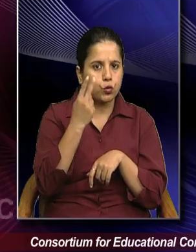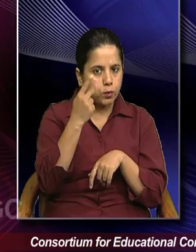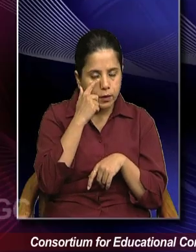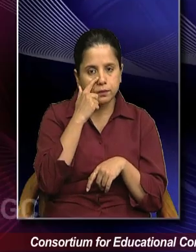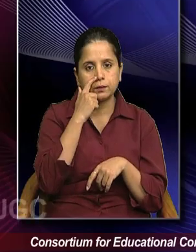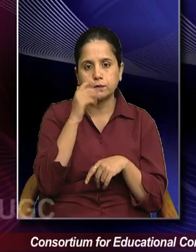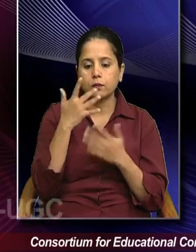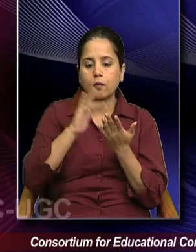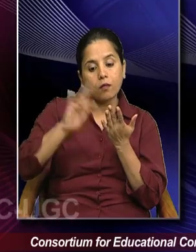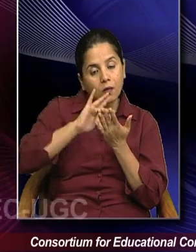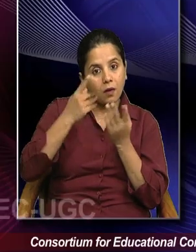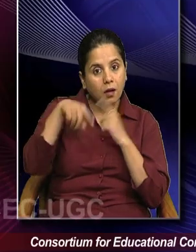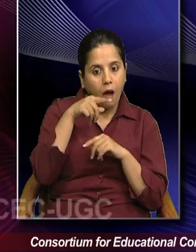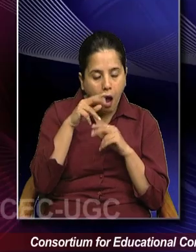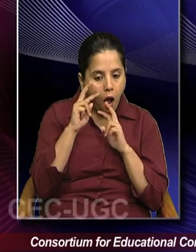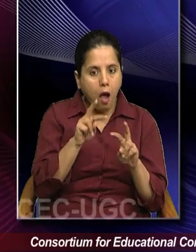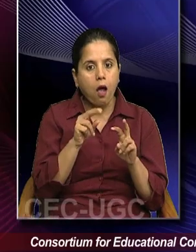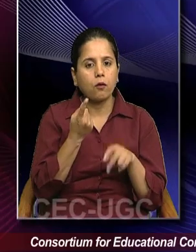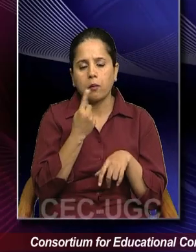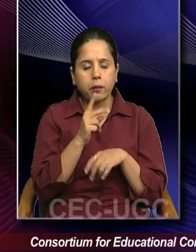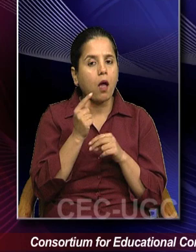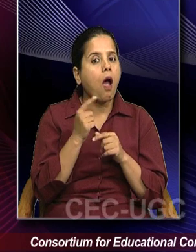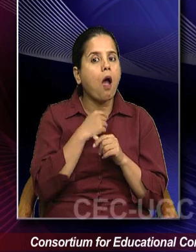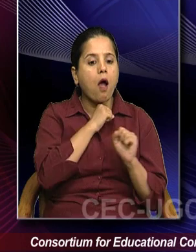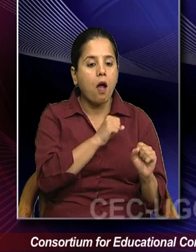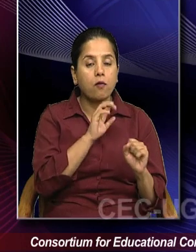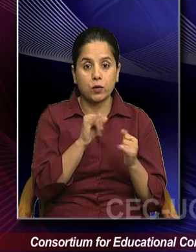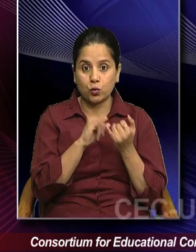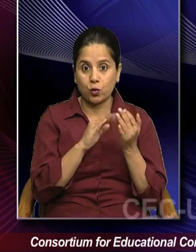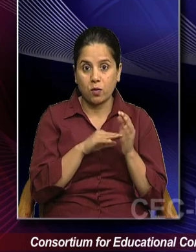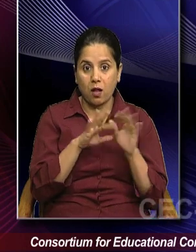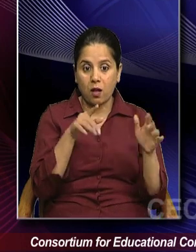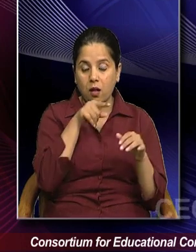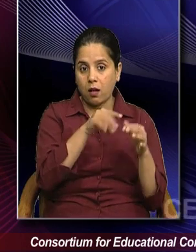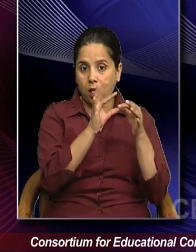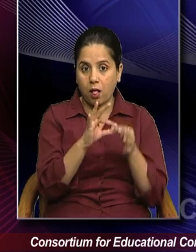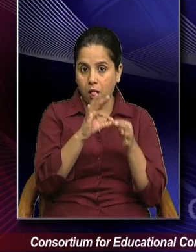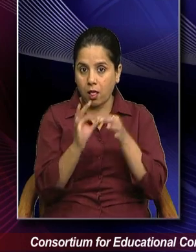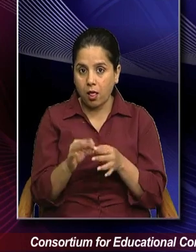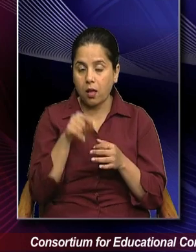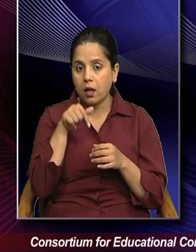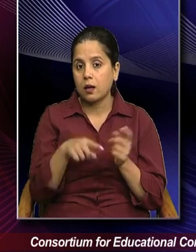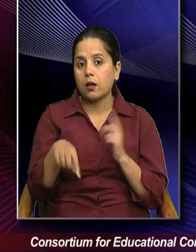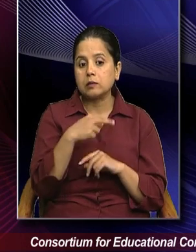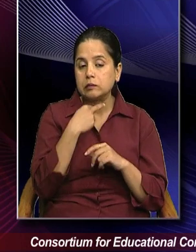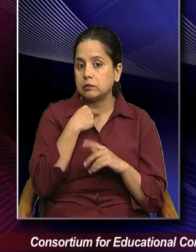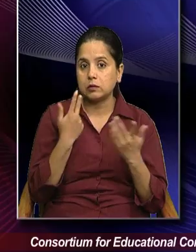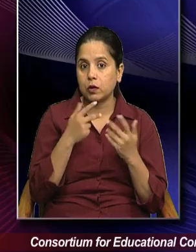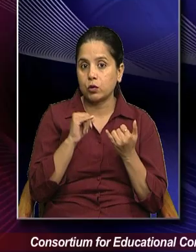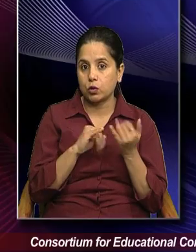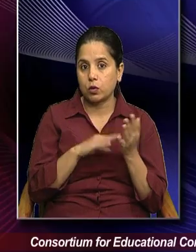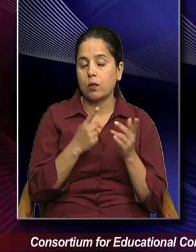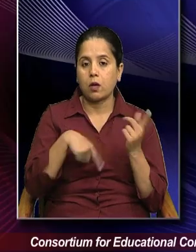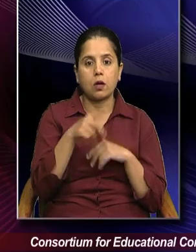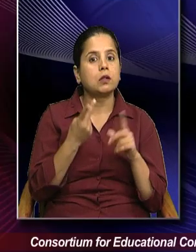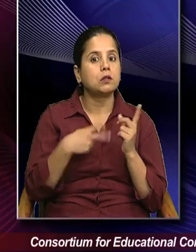scrolling audience that grab attention in seconds. And social media thread, the thread of the day that unfolds